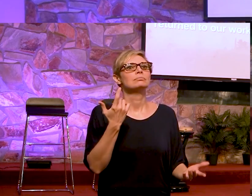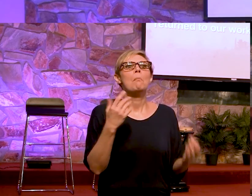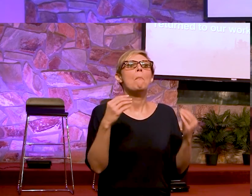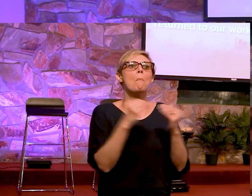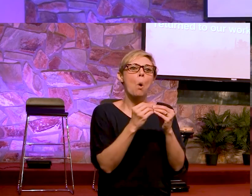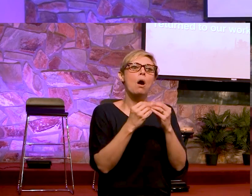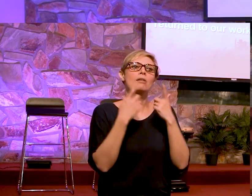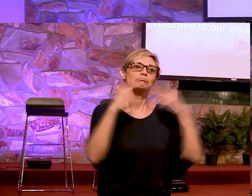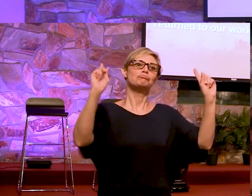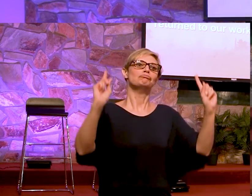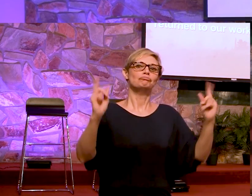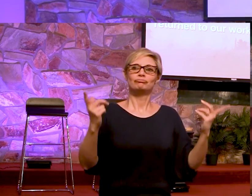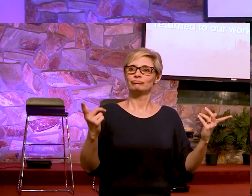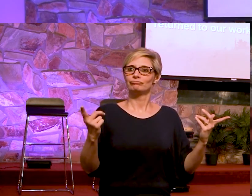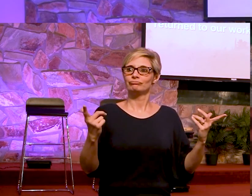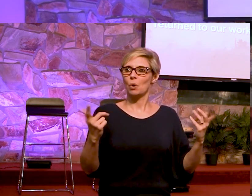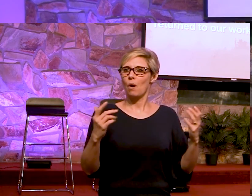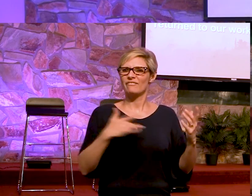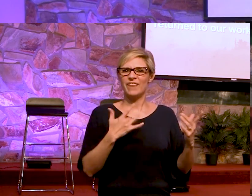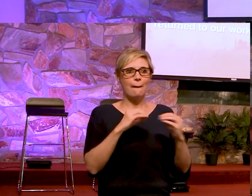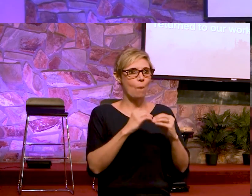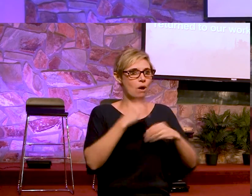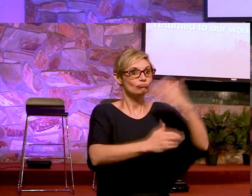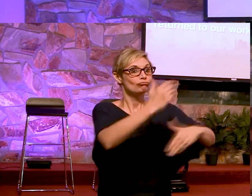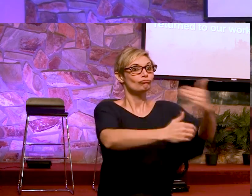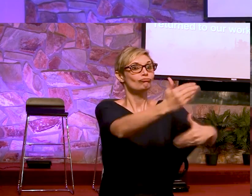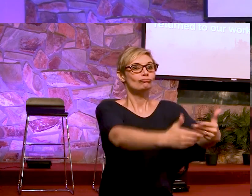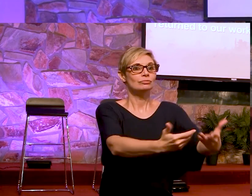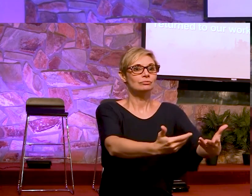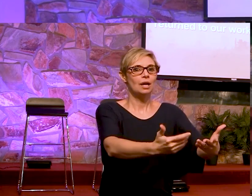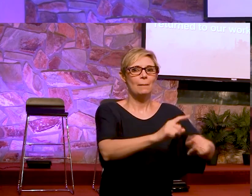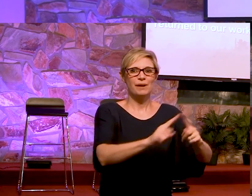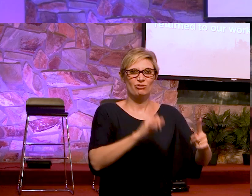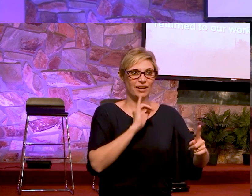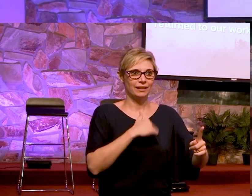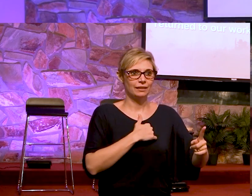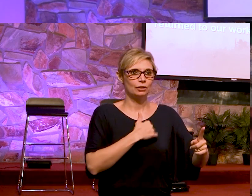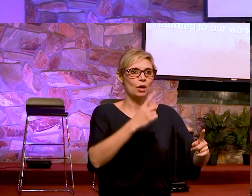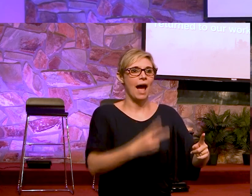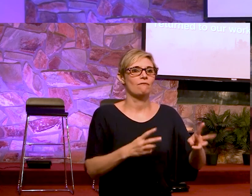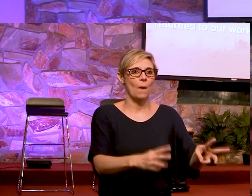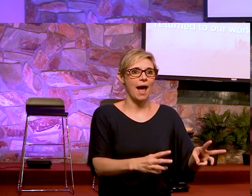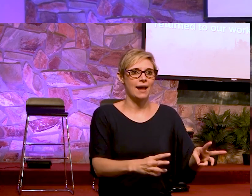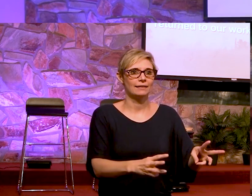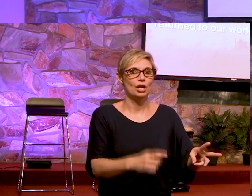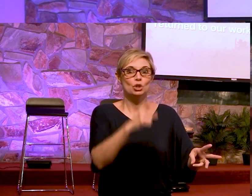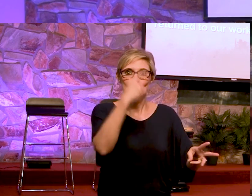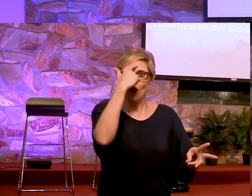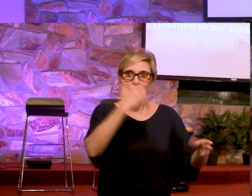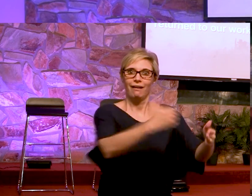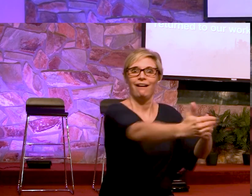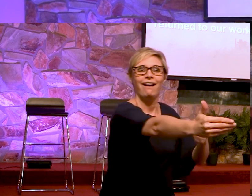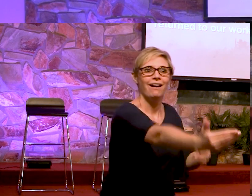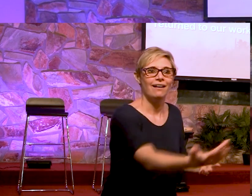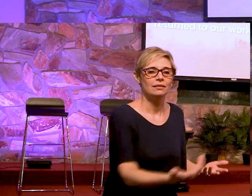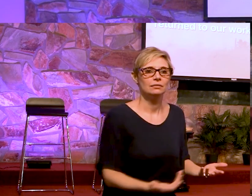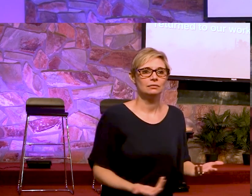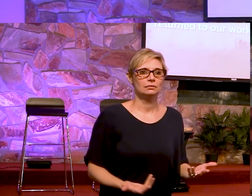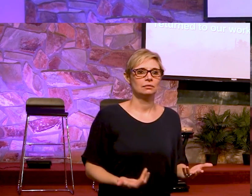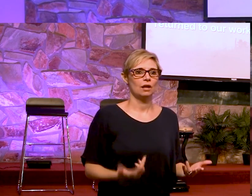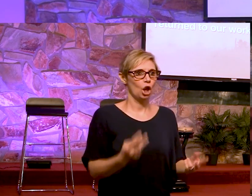productive, or you'd be farther along than where you are now. And it's easy to become